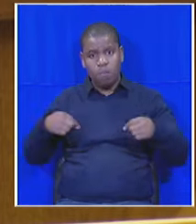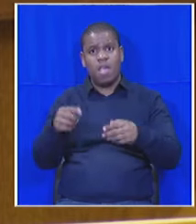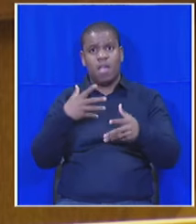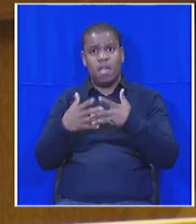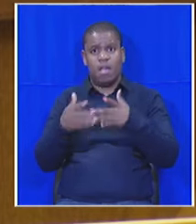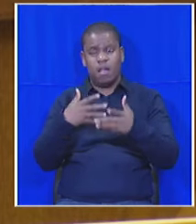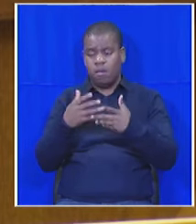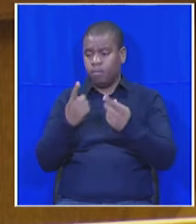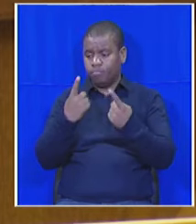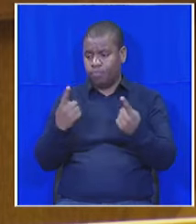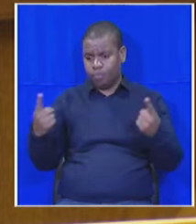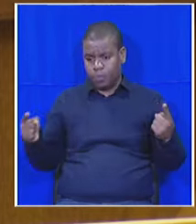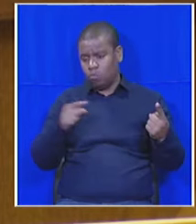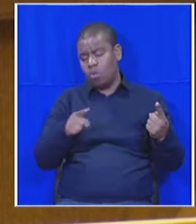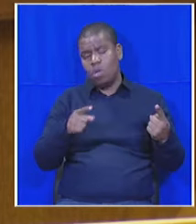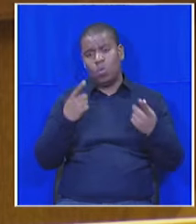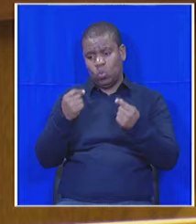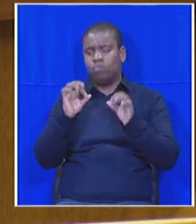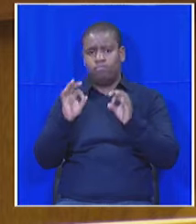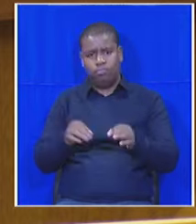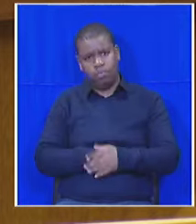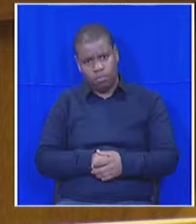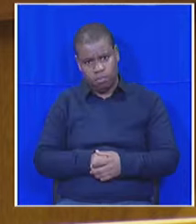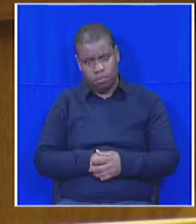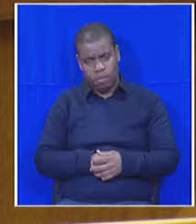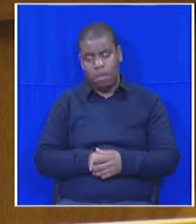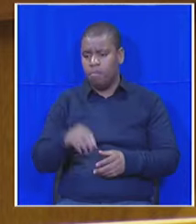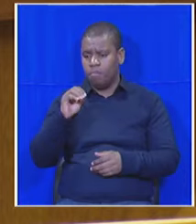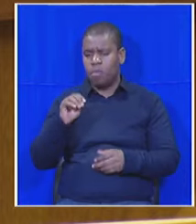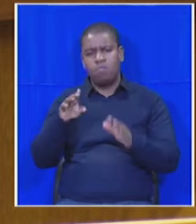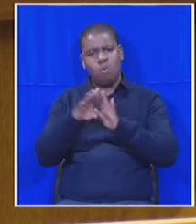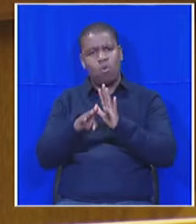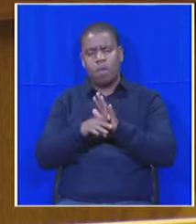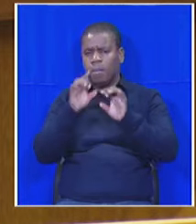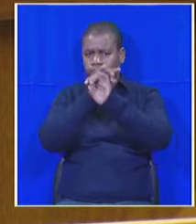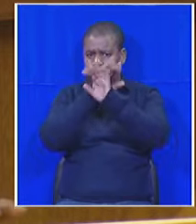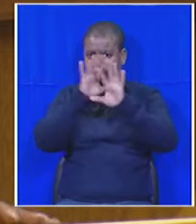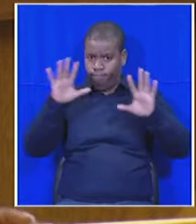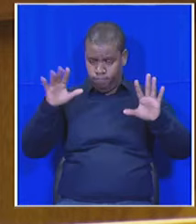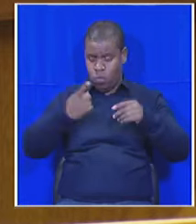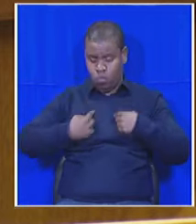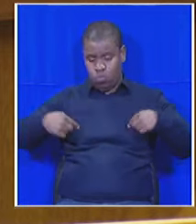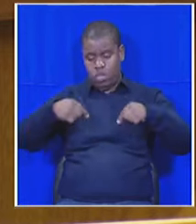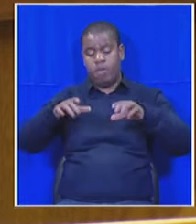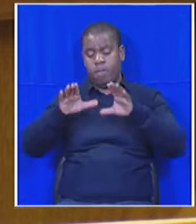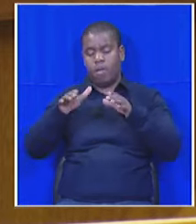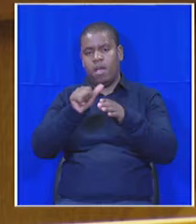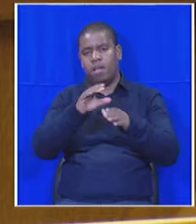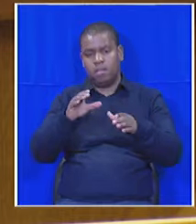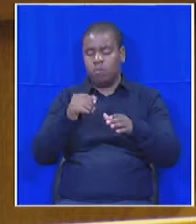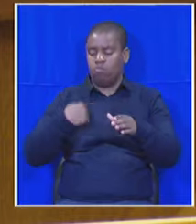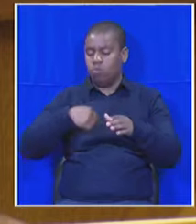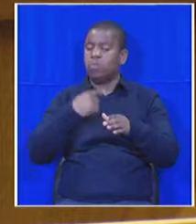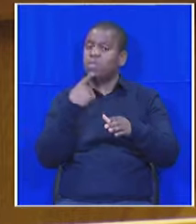entity be the best performer. There are clear programs. As the ANC, we are